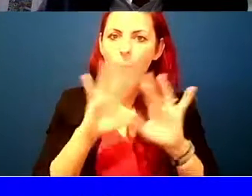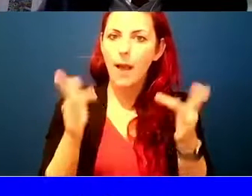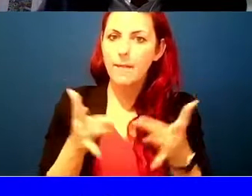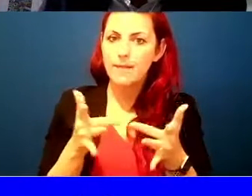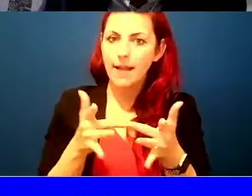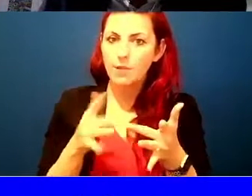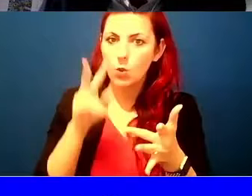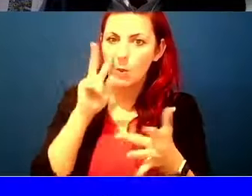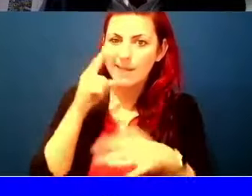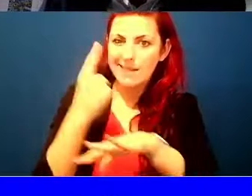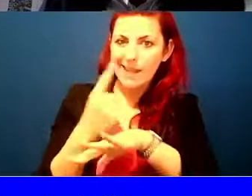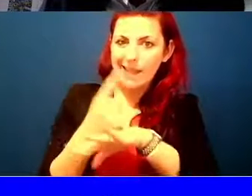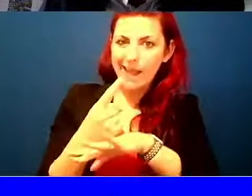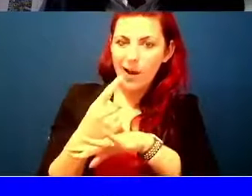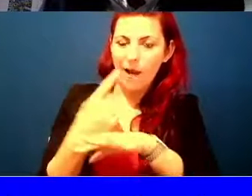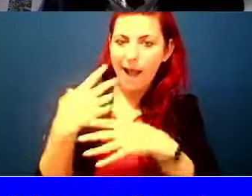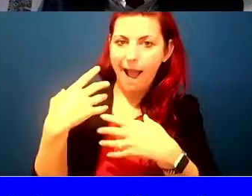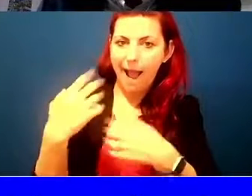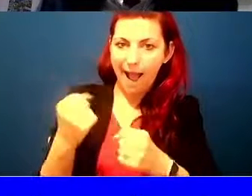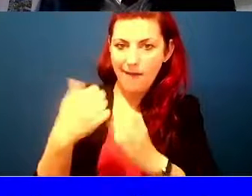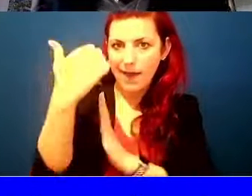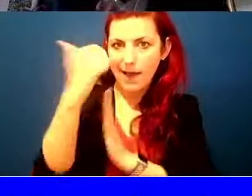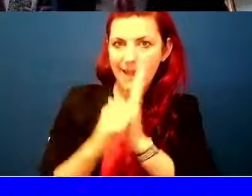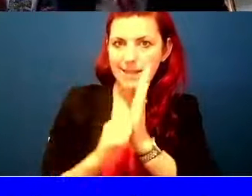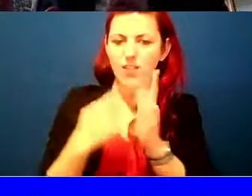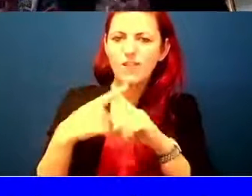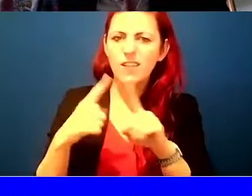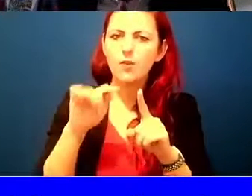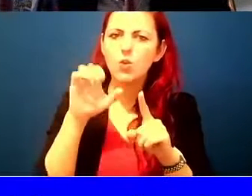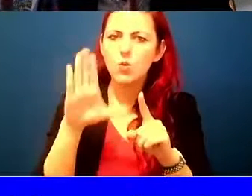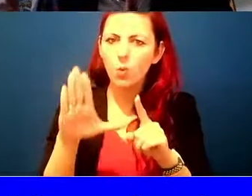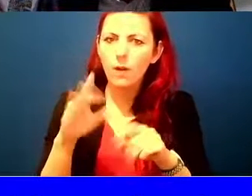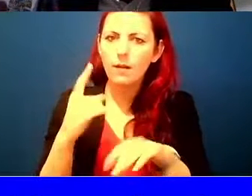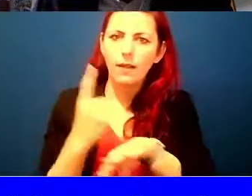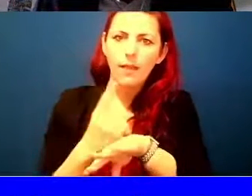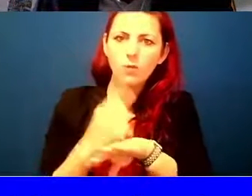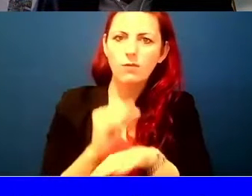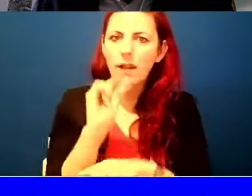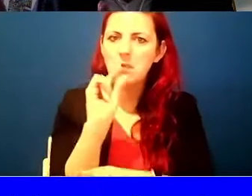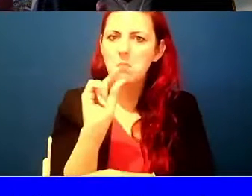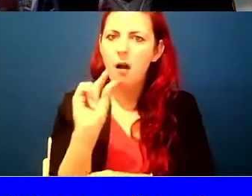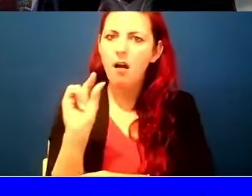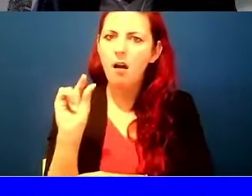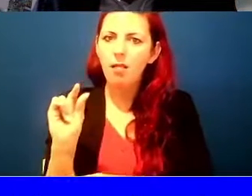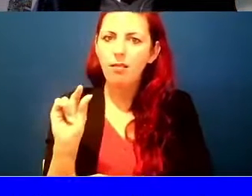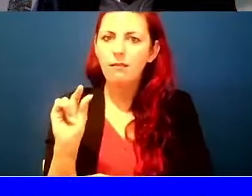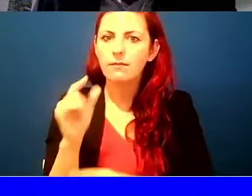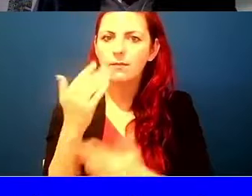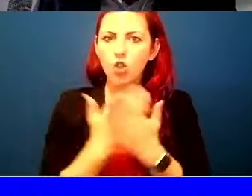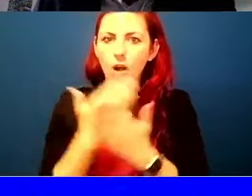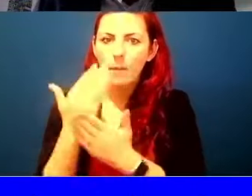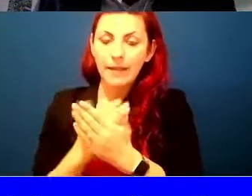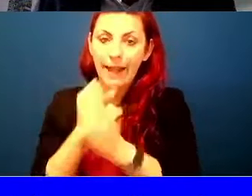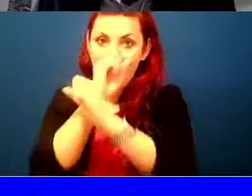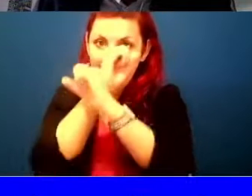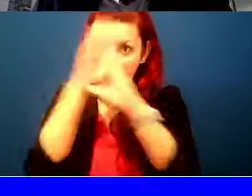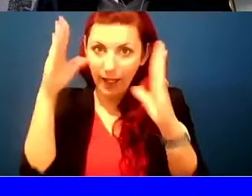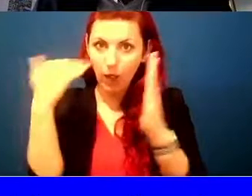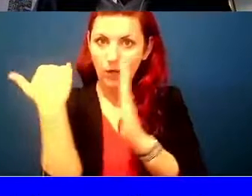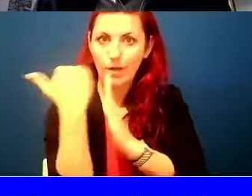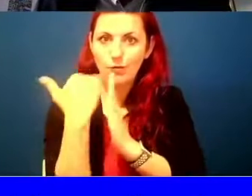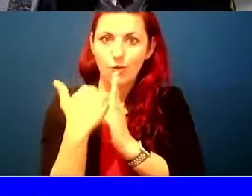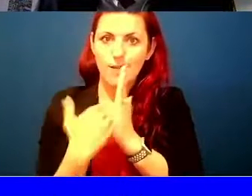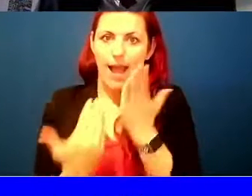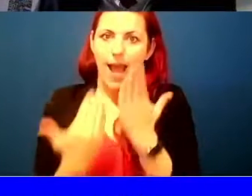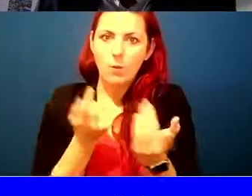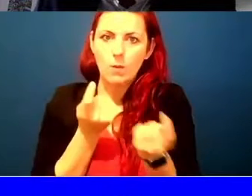a list of toolkits, which are effectively small, concise documents giving clear instructions as to how to deal